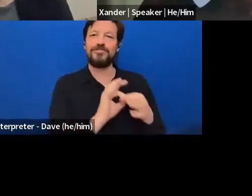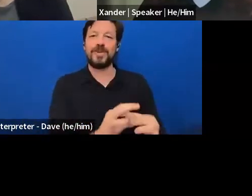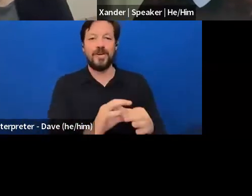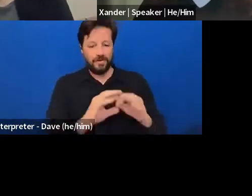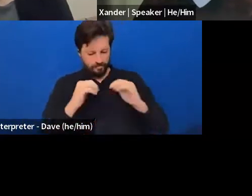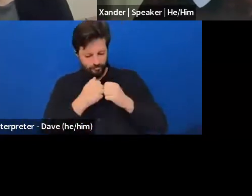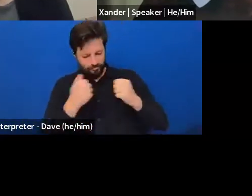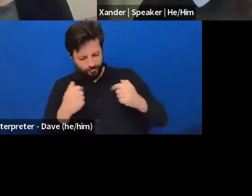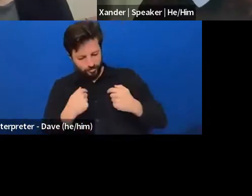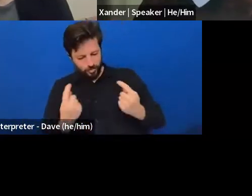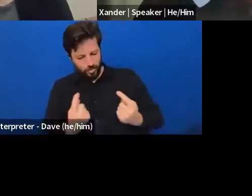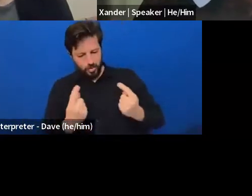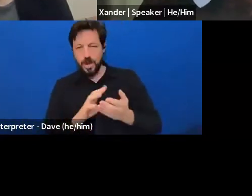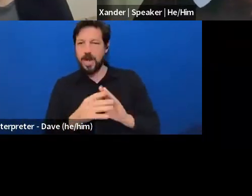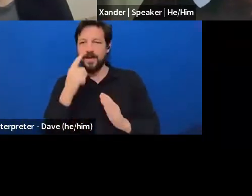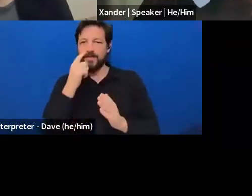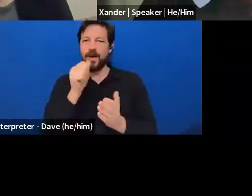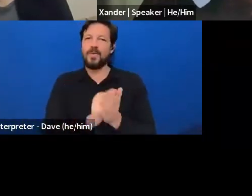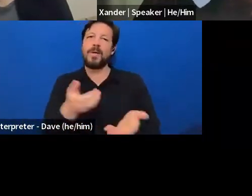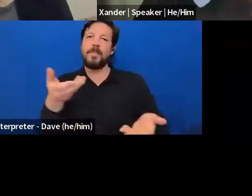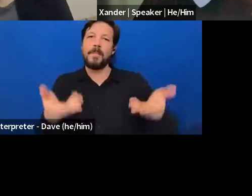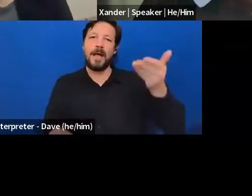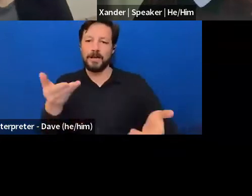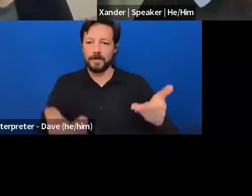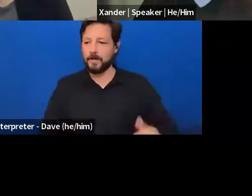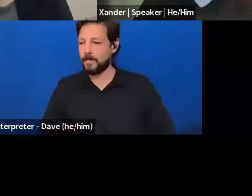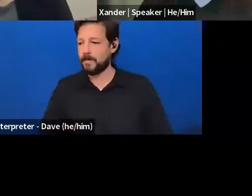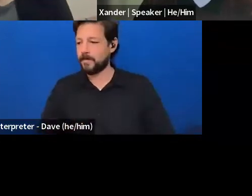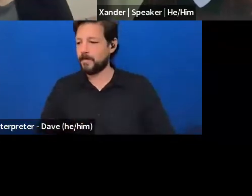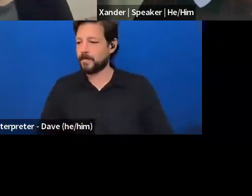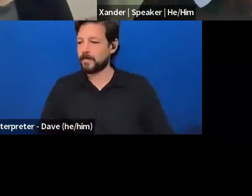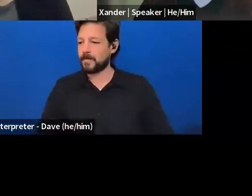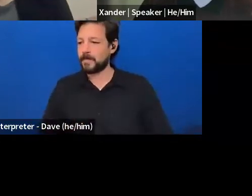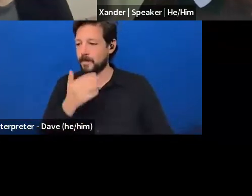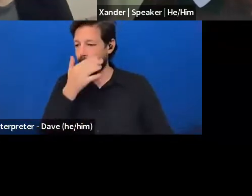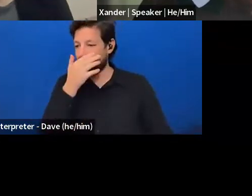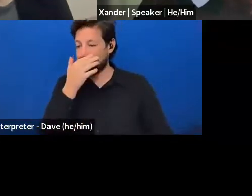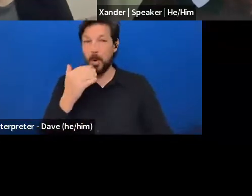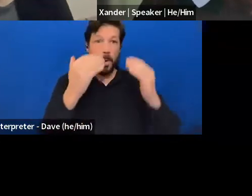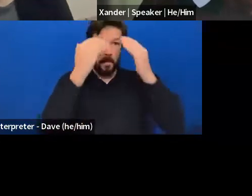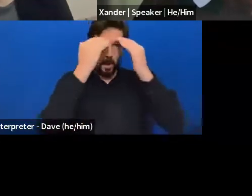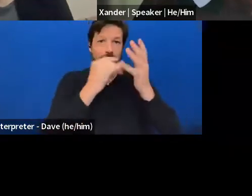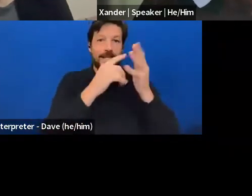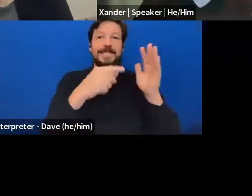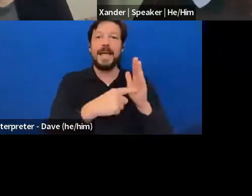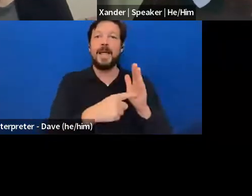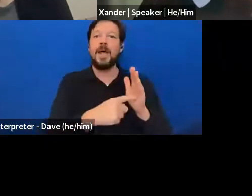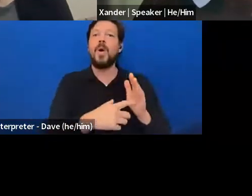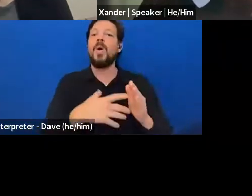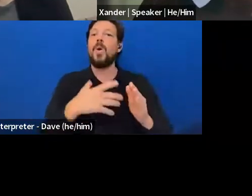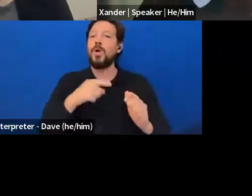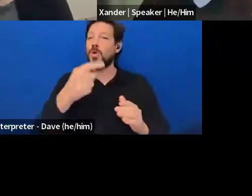this balance. So the other thing we're asking people to look at in mindset is also cultivating peers